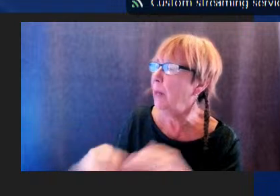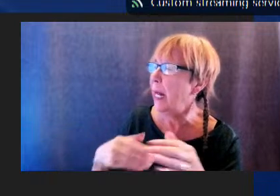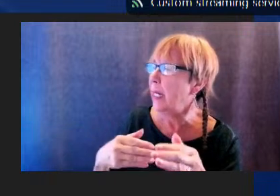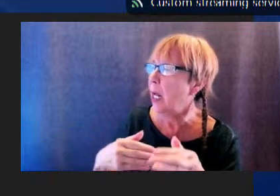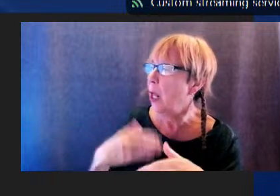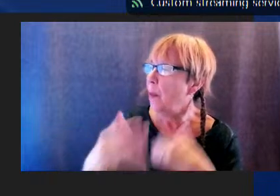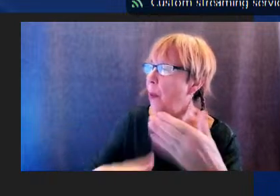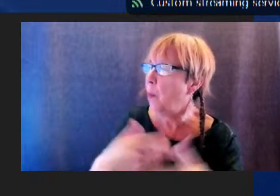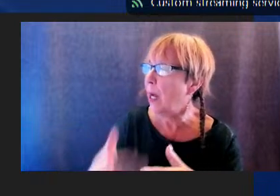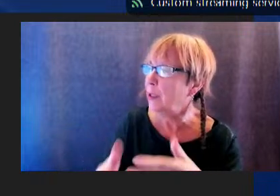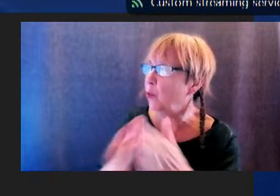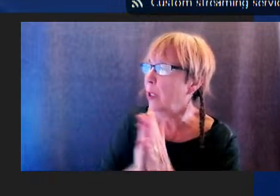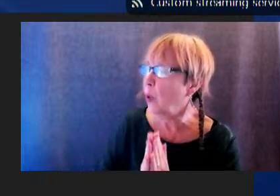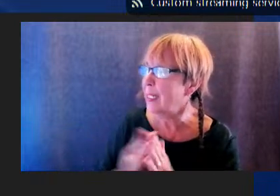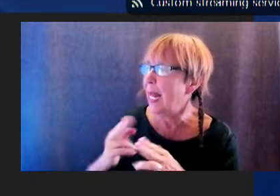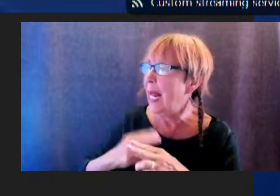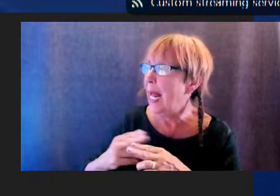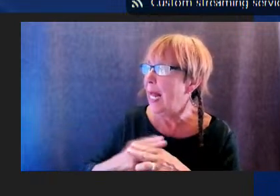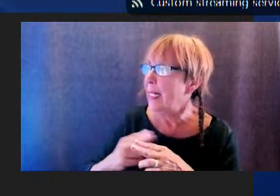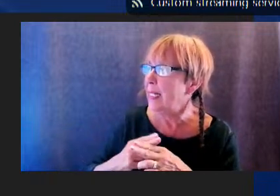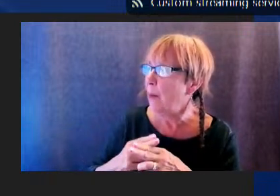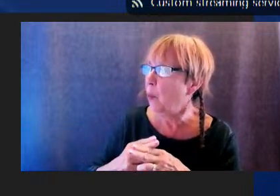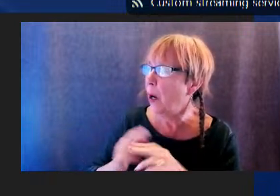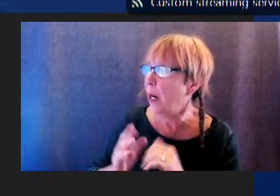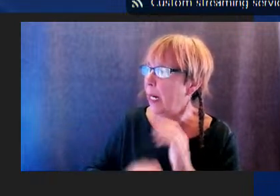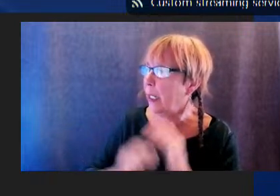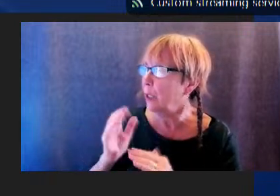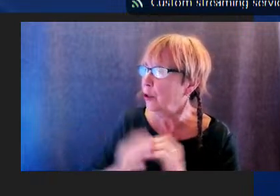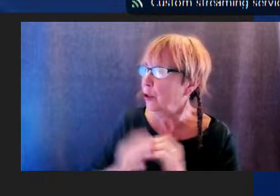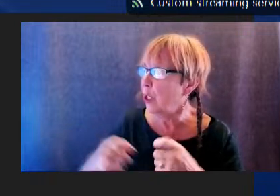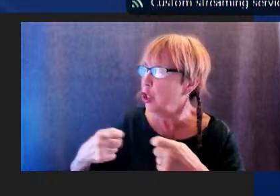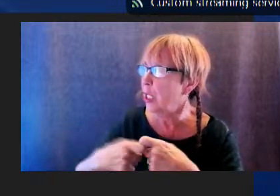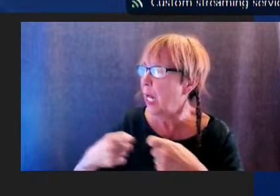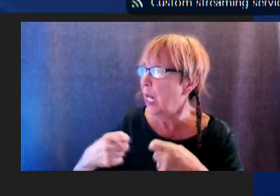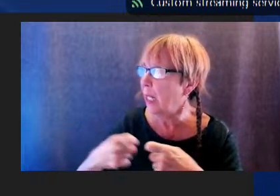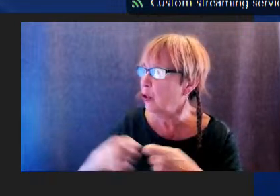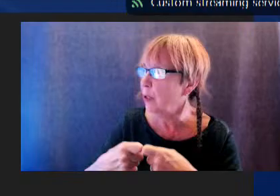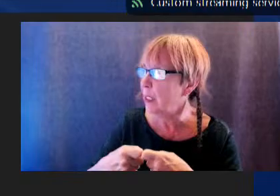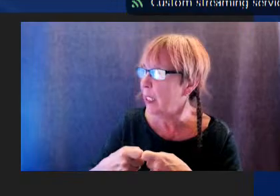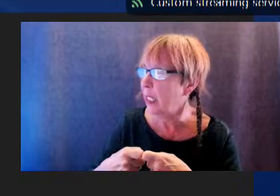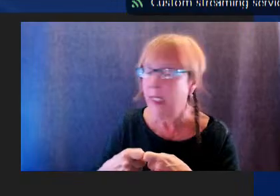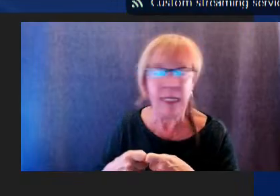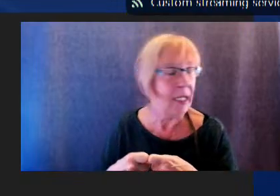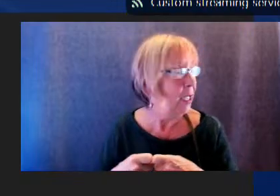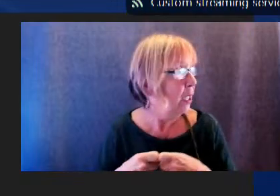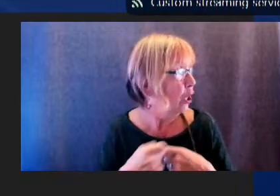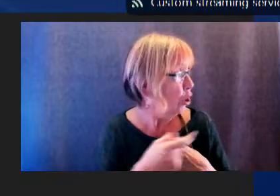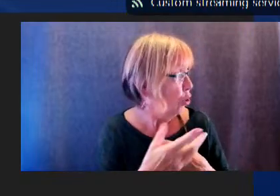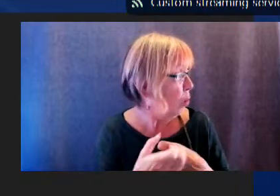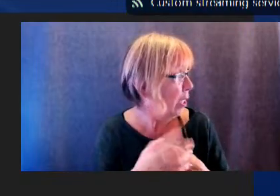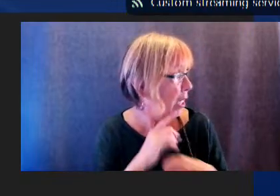requesting temporary construction electricity? And Kiara, if you'd like to add anything to that.